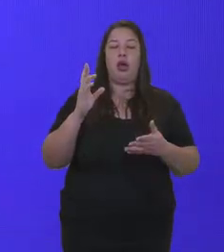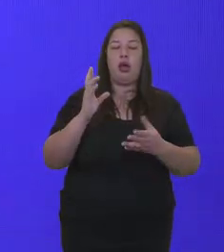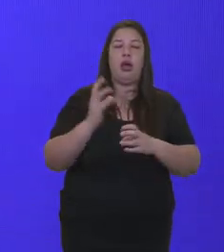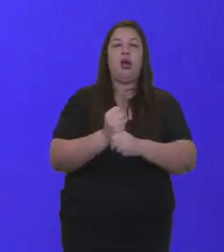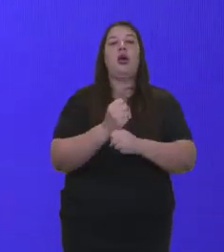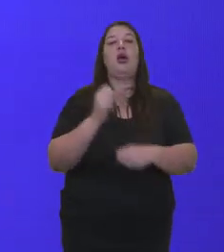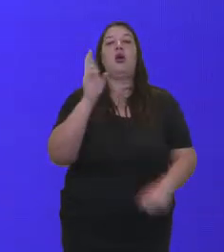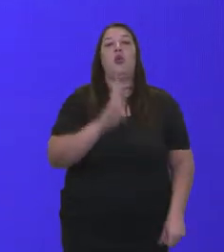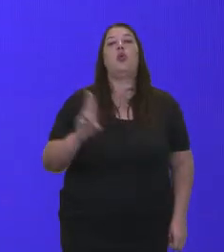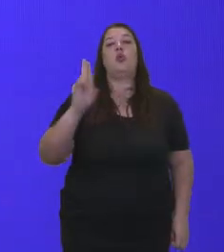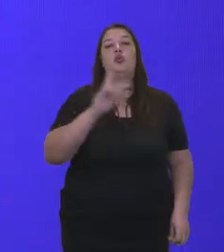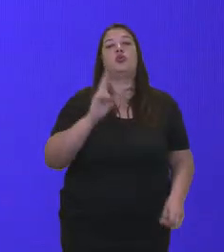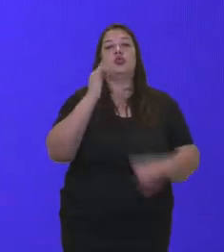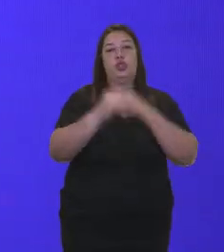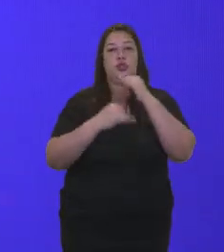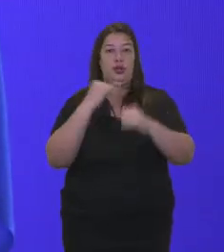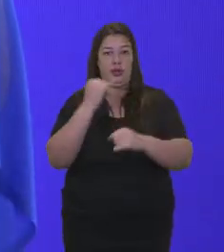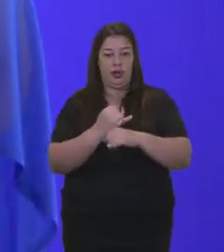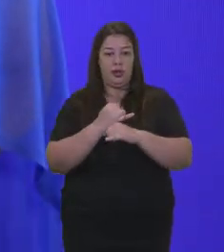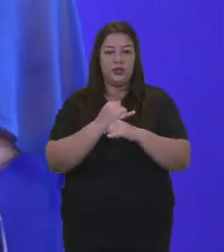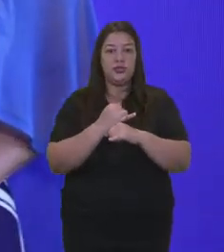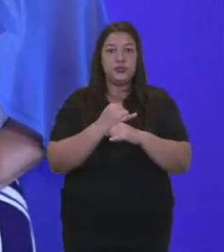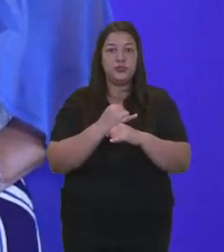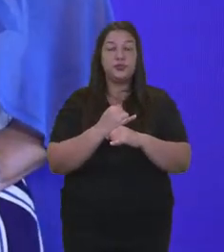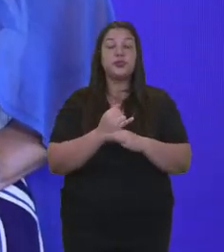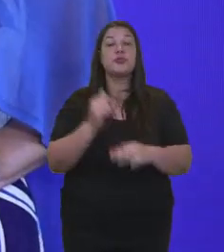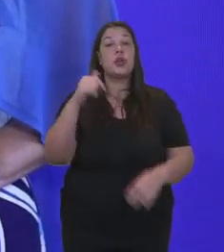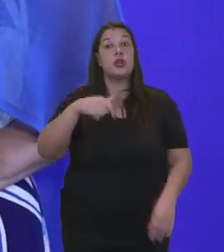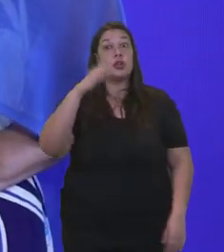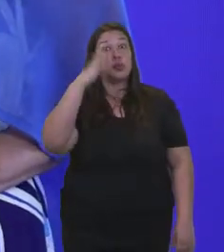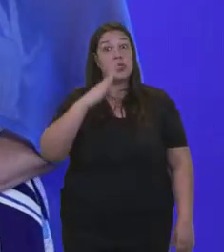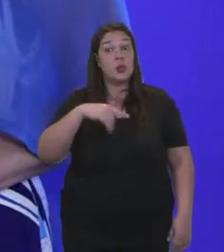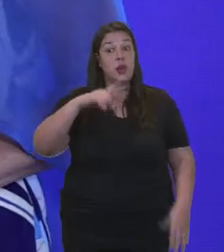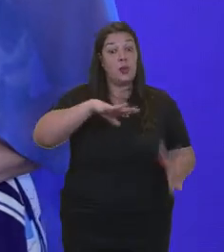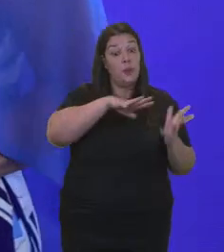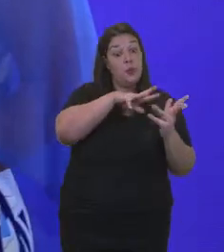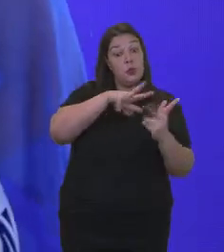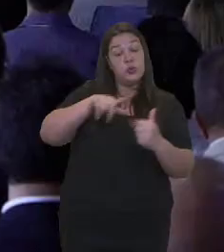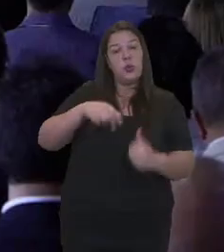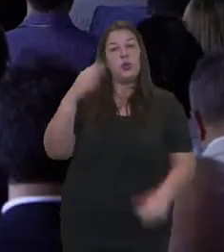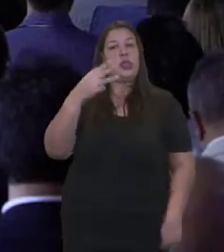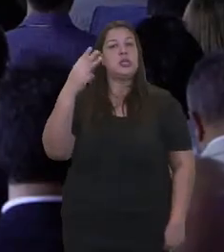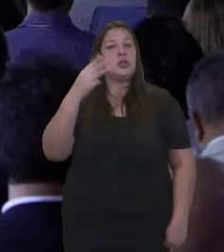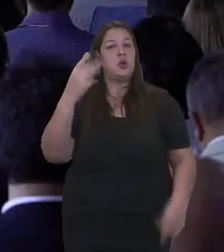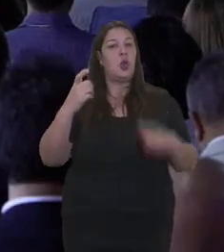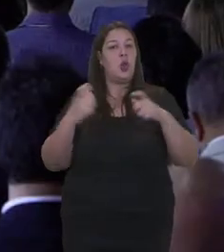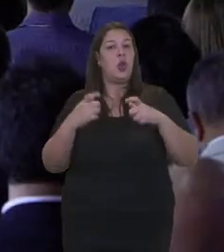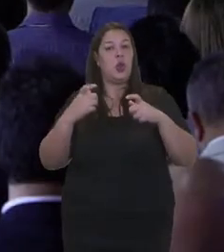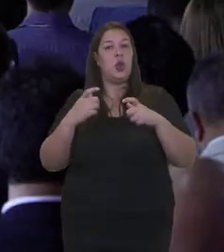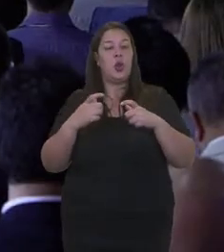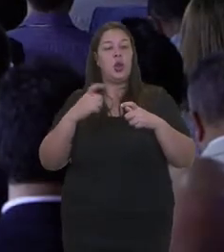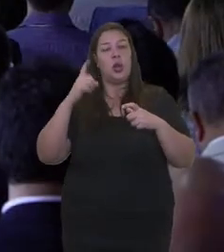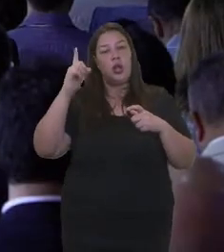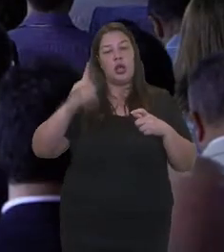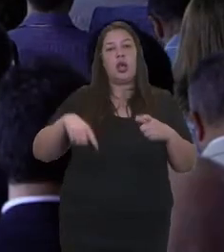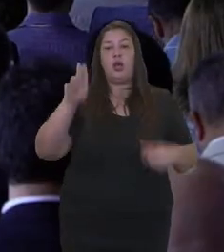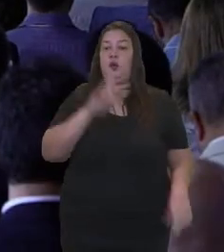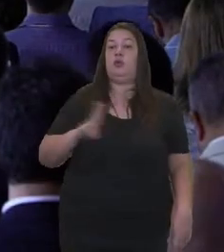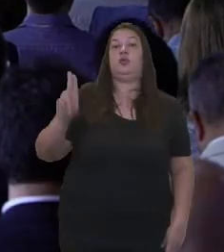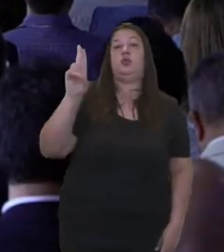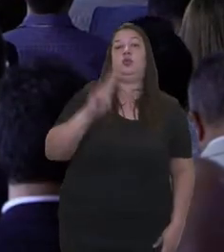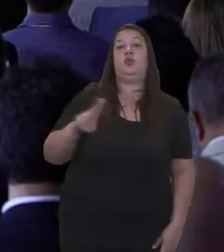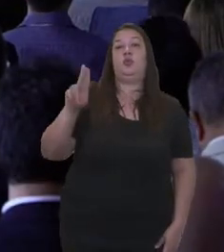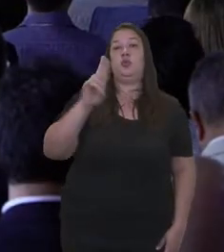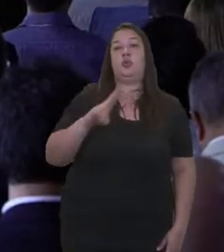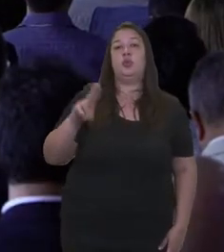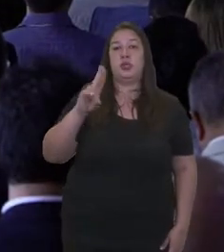internet. And Brazil is the third place in the world in time